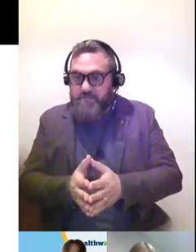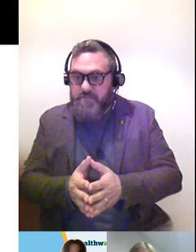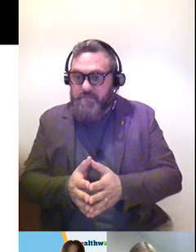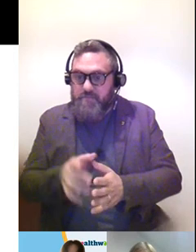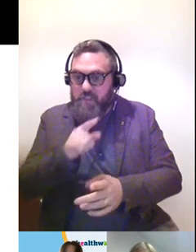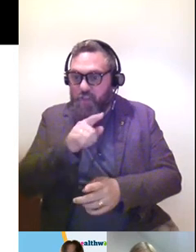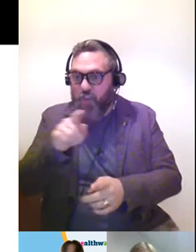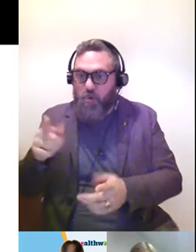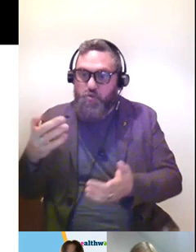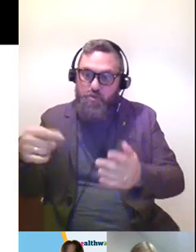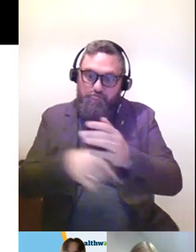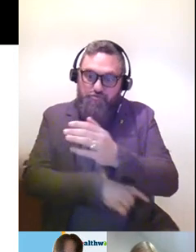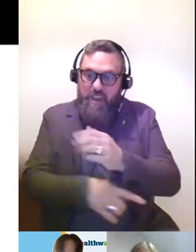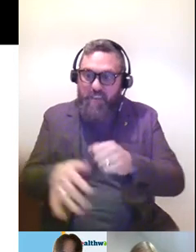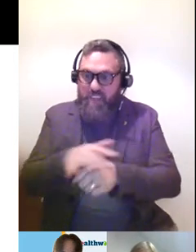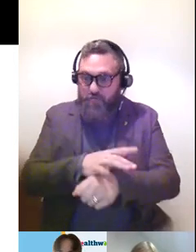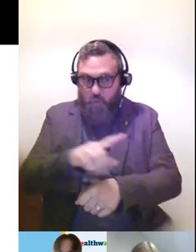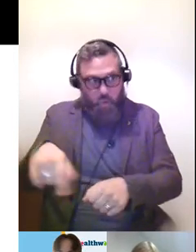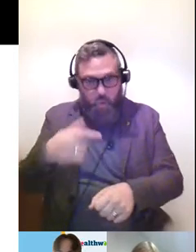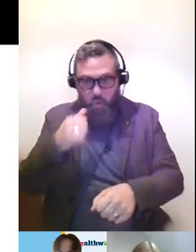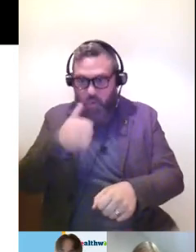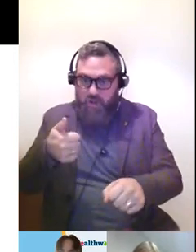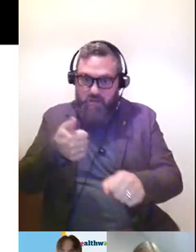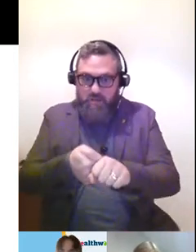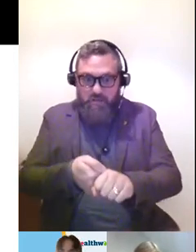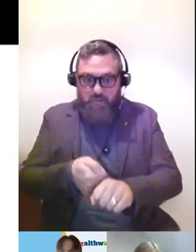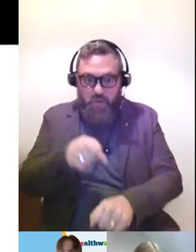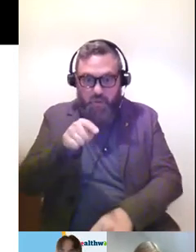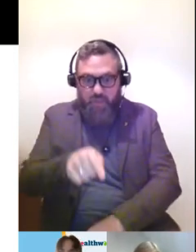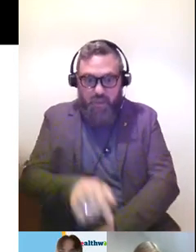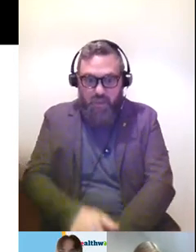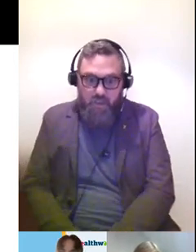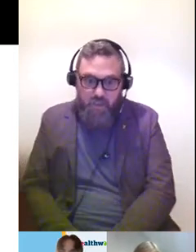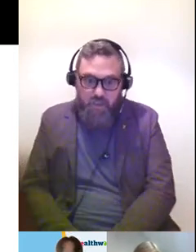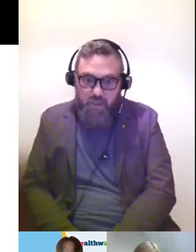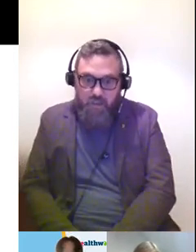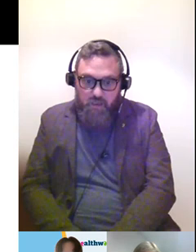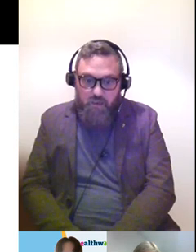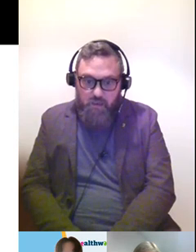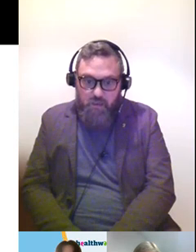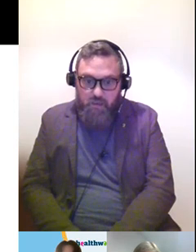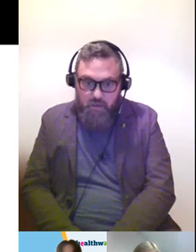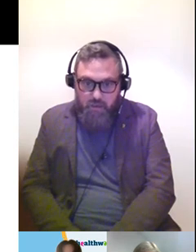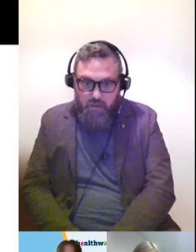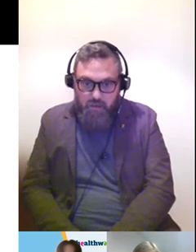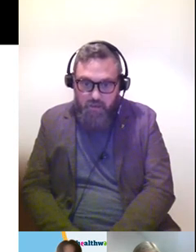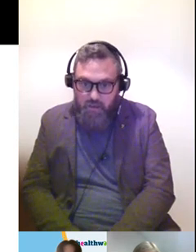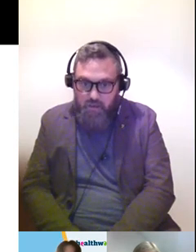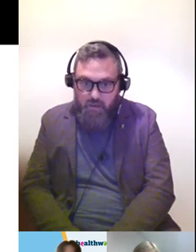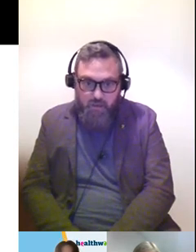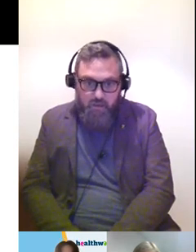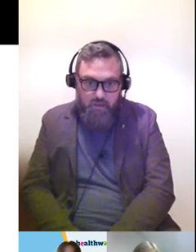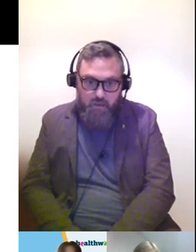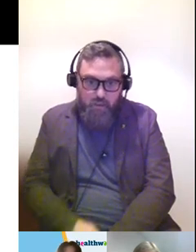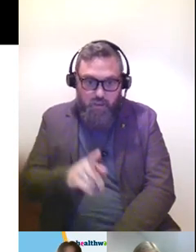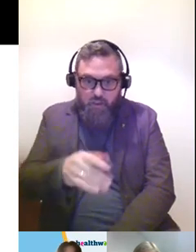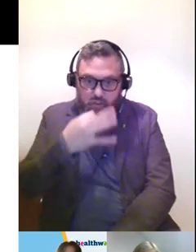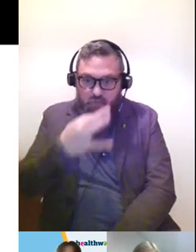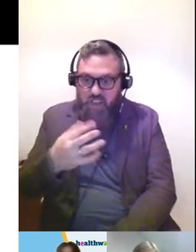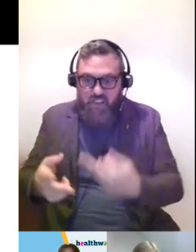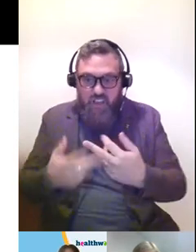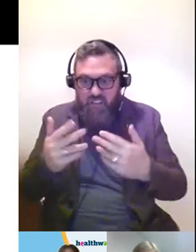in more deprived areas, and so on. But Mike, okay, that's, thank you. I'm just, you've asked another layer in there.